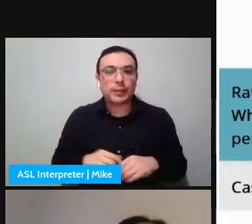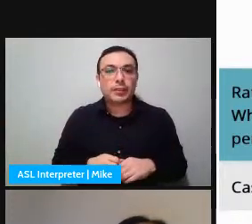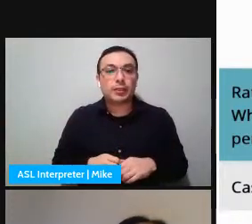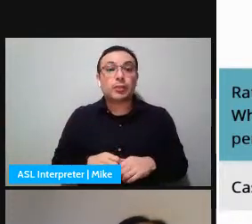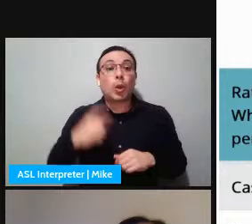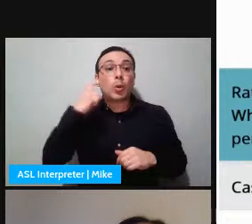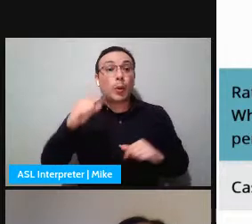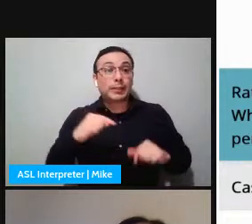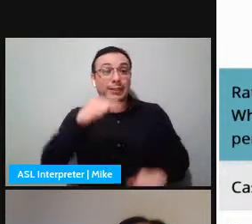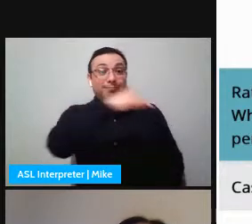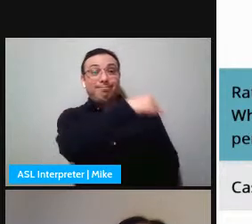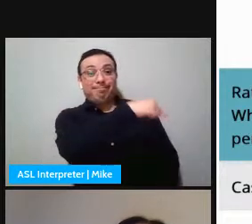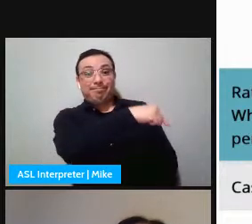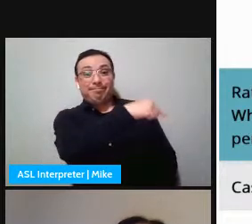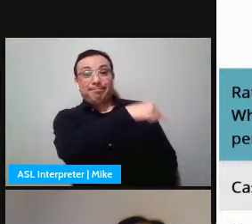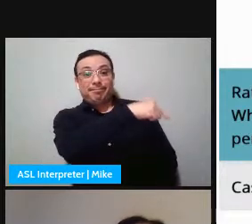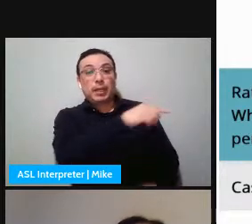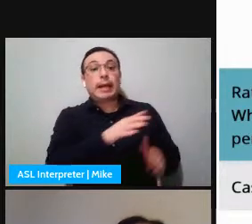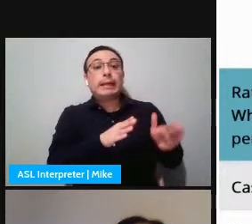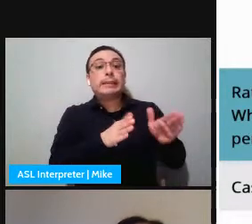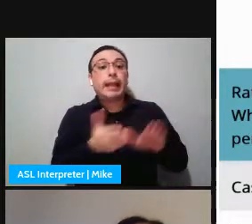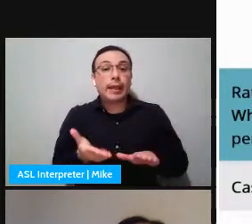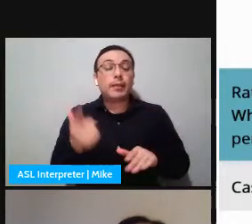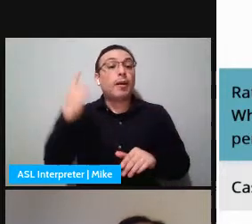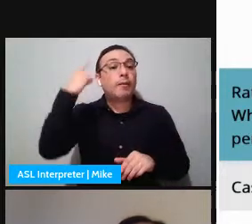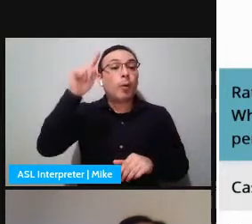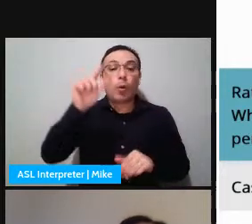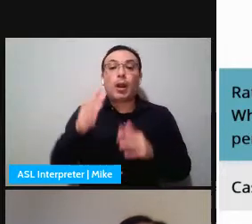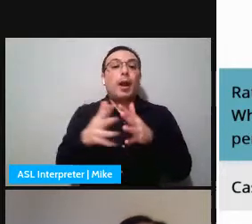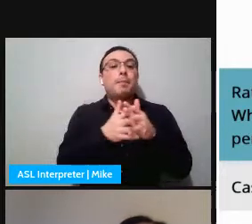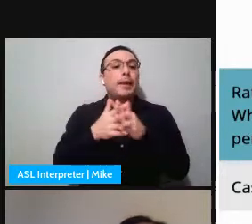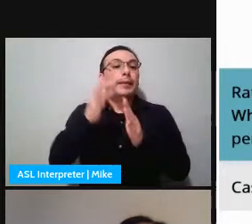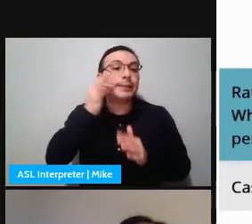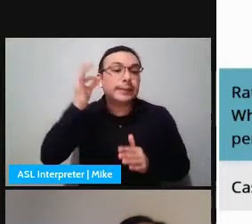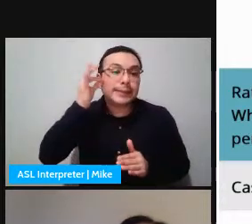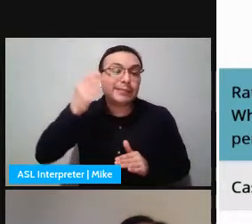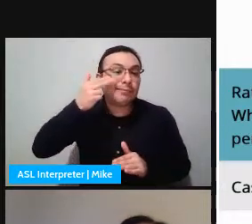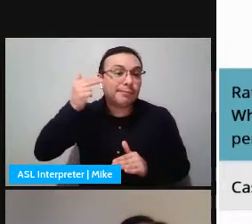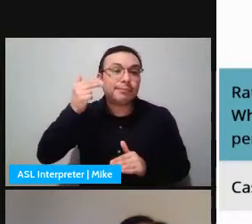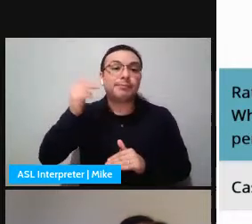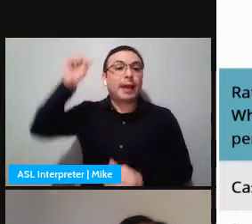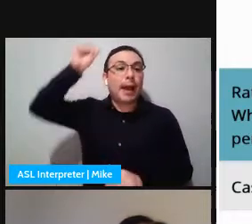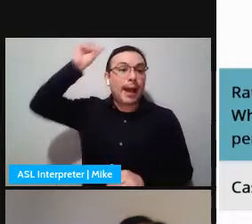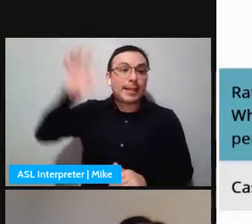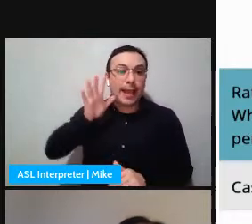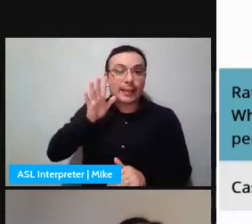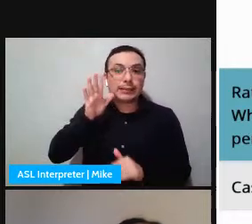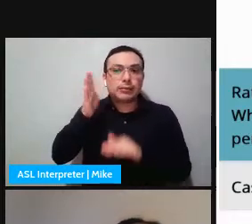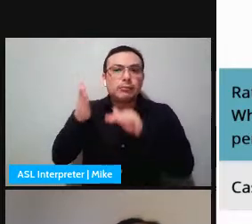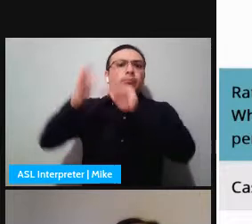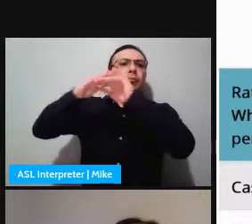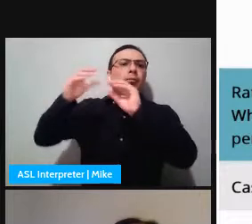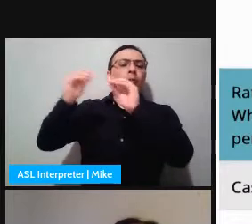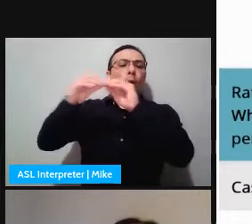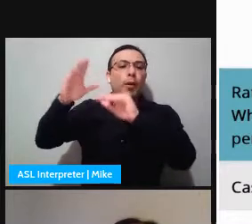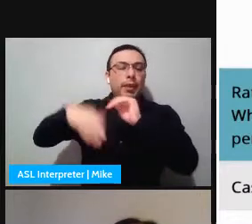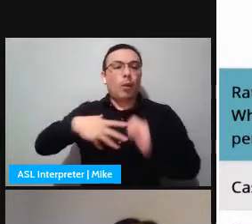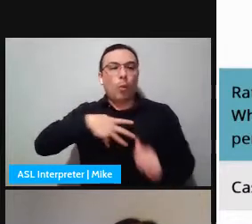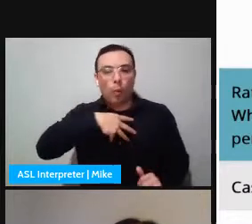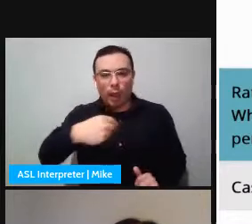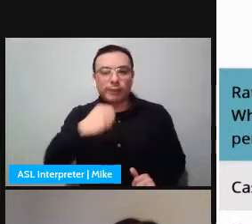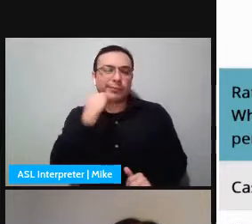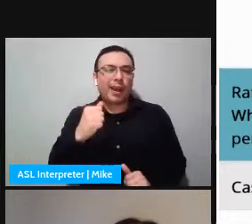rate when we look at American Indian or Alaskan Native, about 2.6 times that of white non-Hispanics, and then